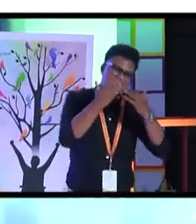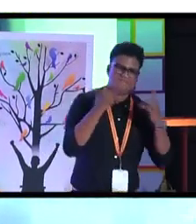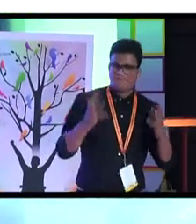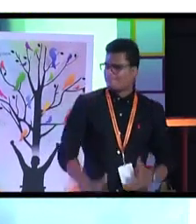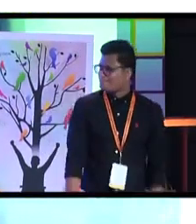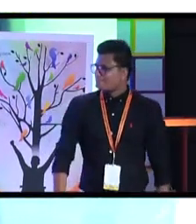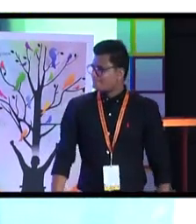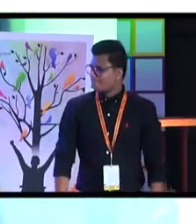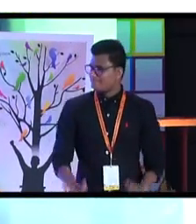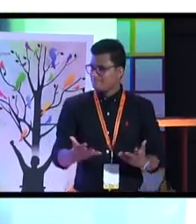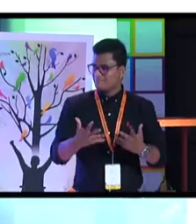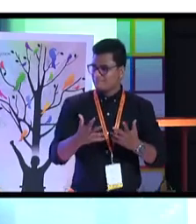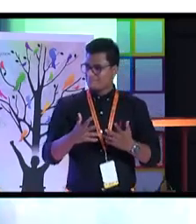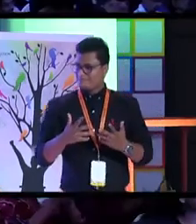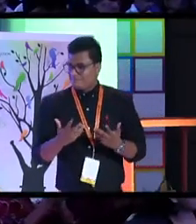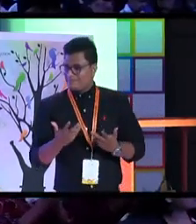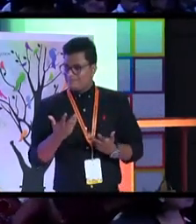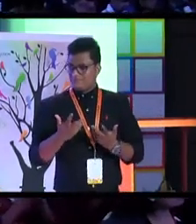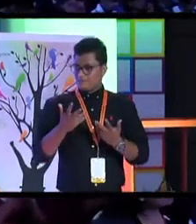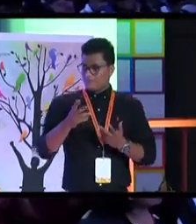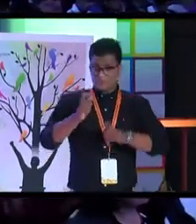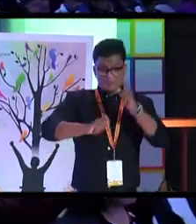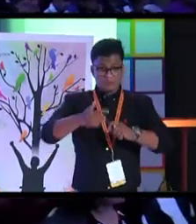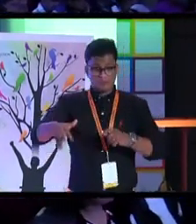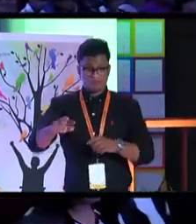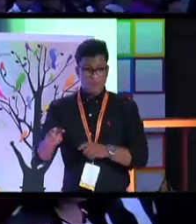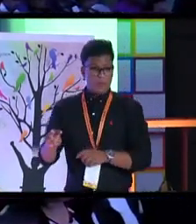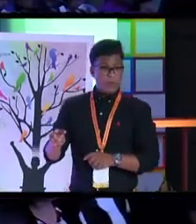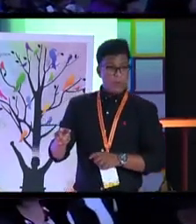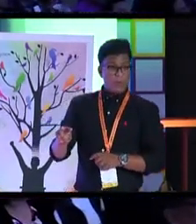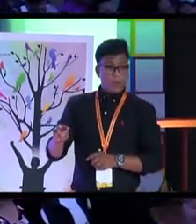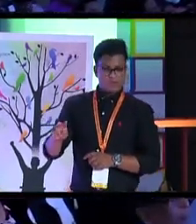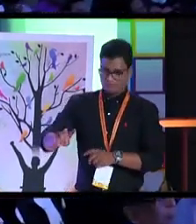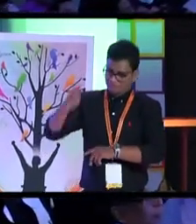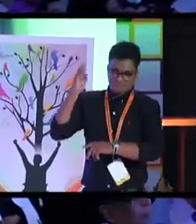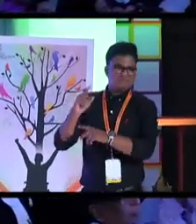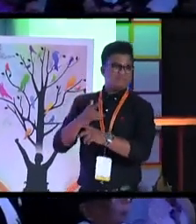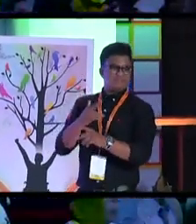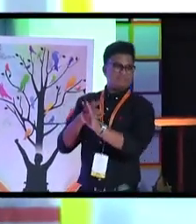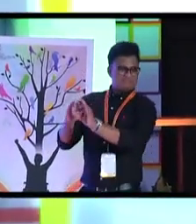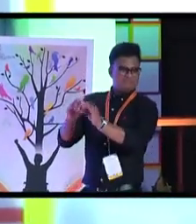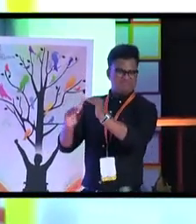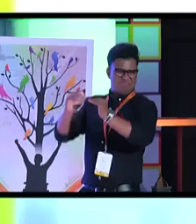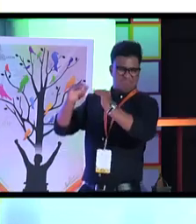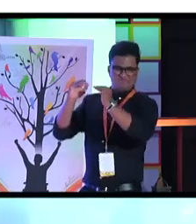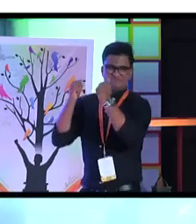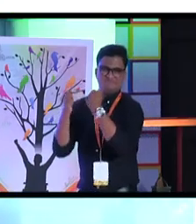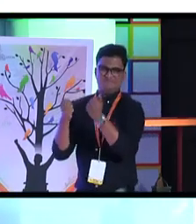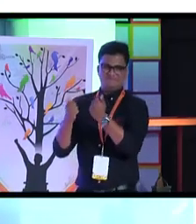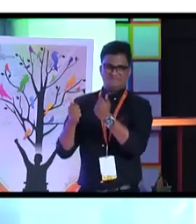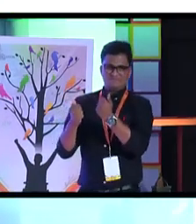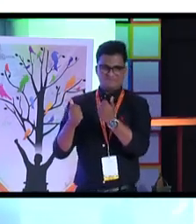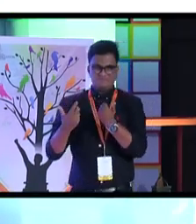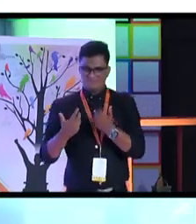believe what a big difference it has made to us. This was one of our first major